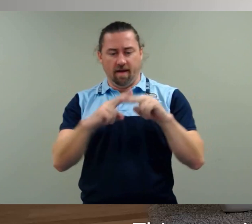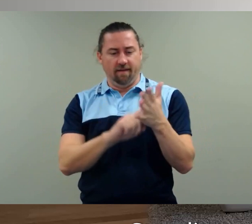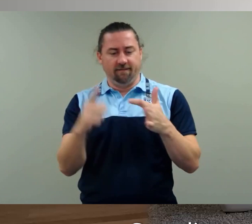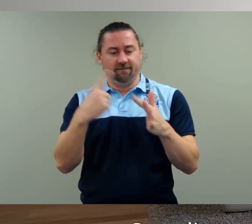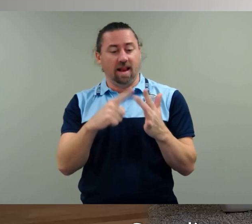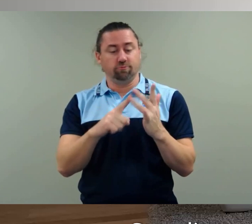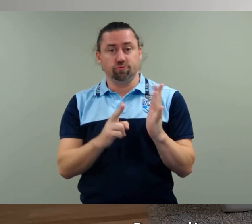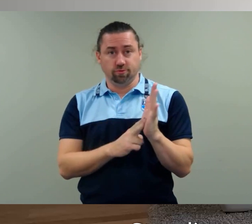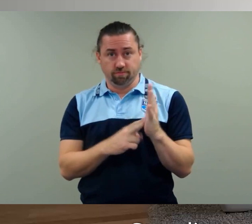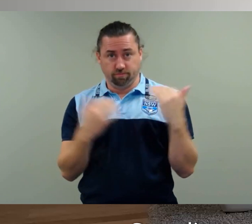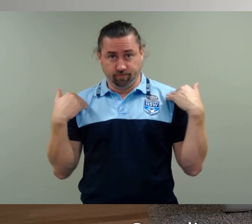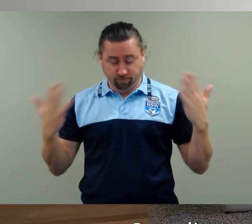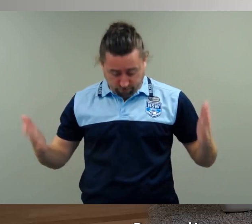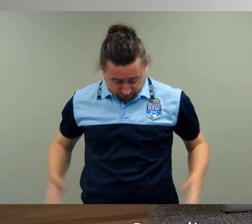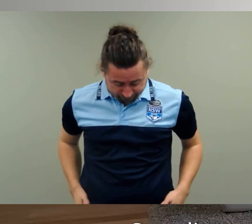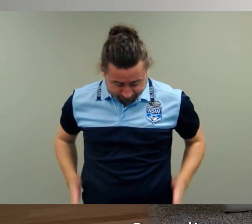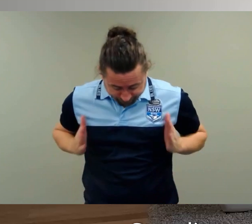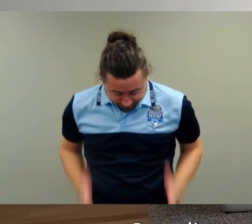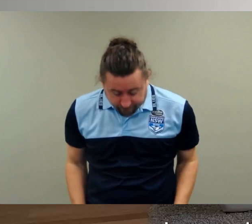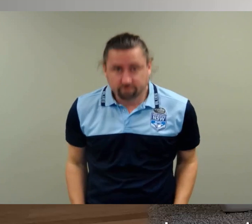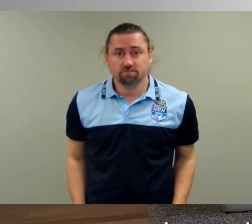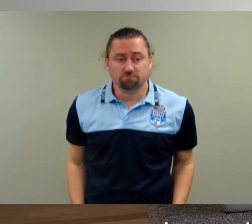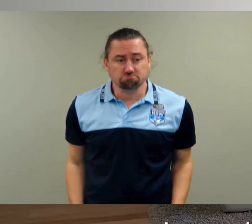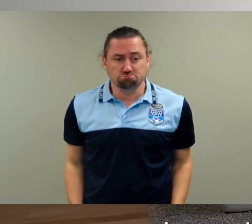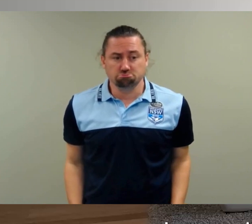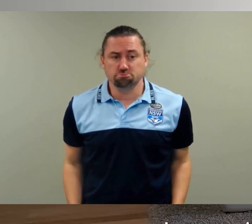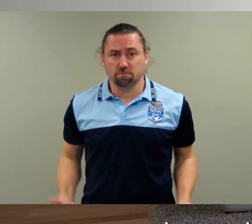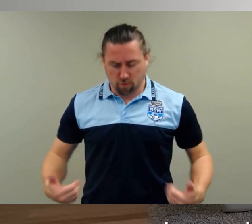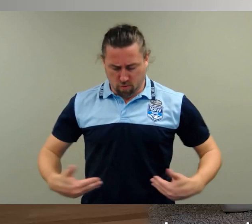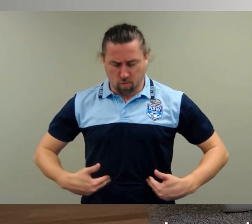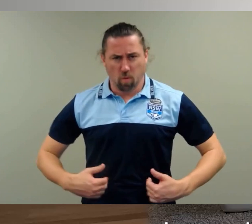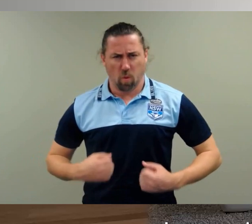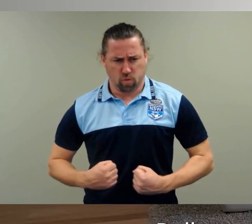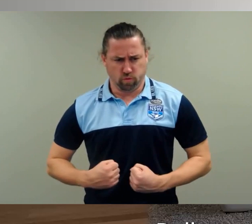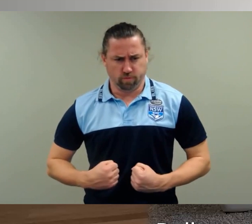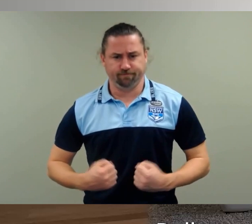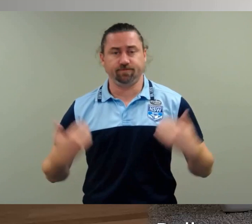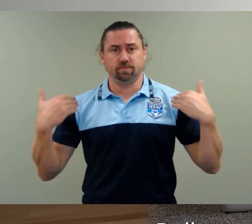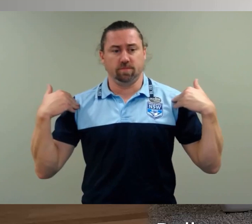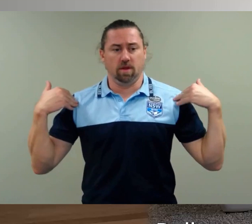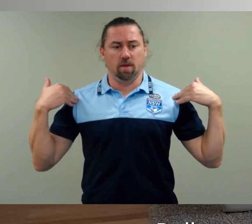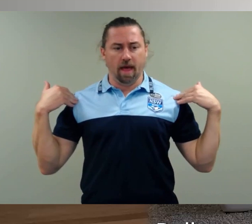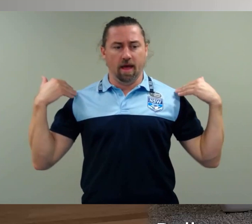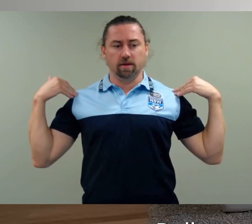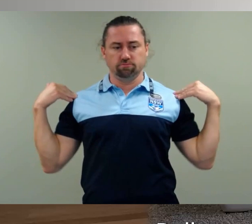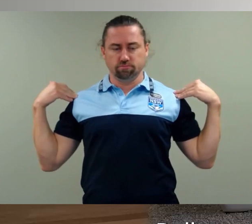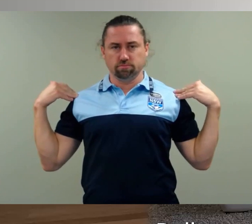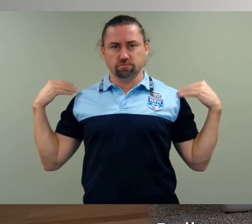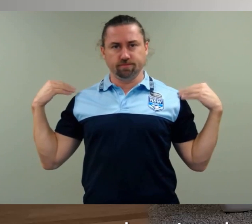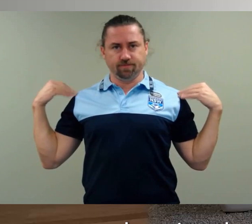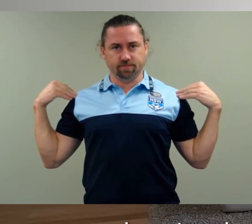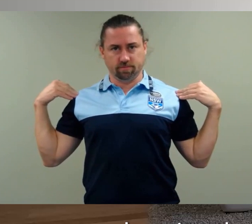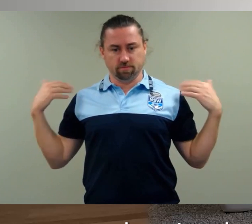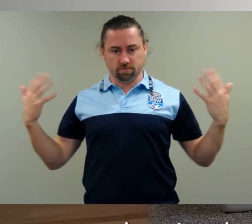flexion. Standing with your legs hip width apart, knees slightly bent and core tight. Roll your shoulders back and